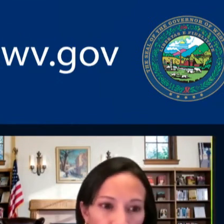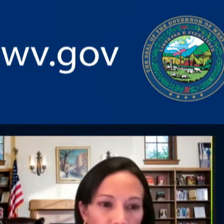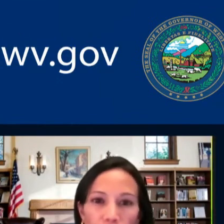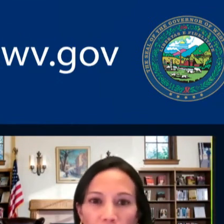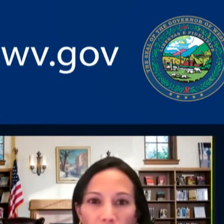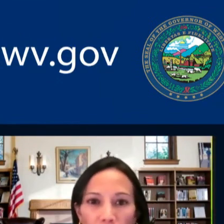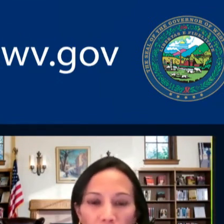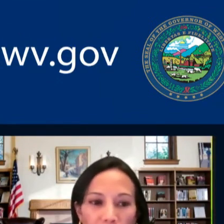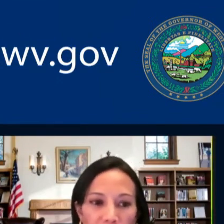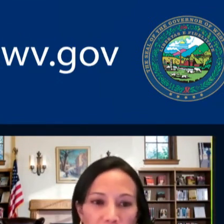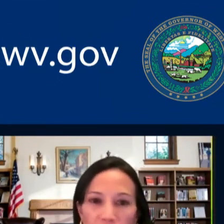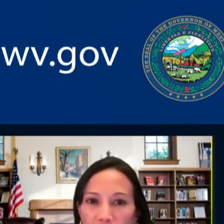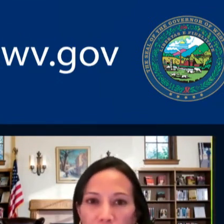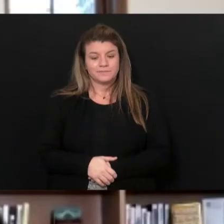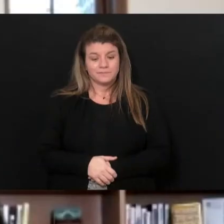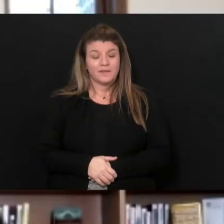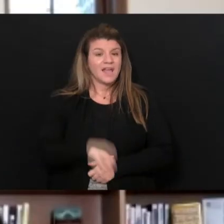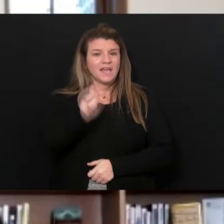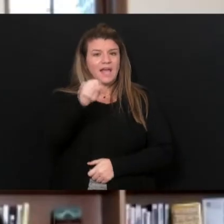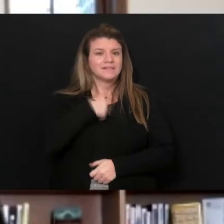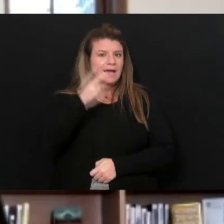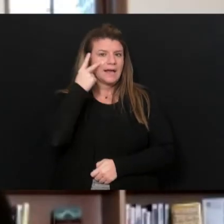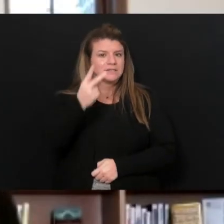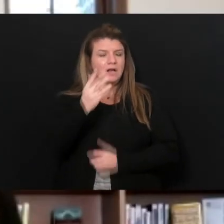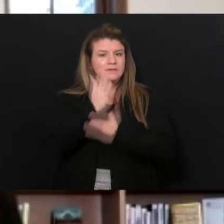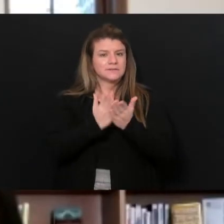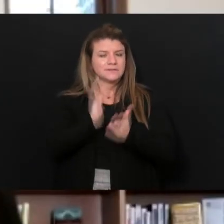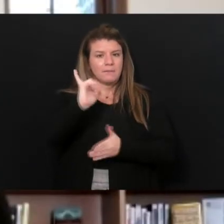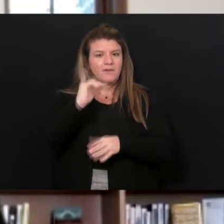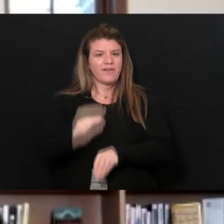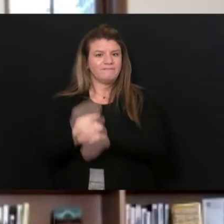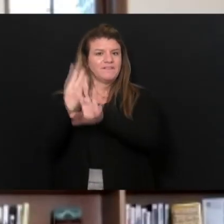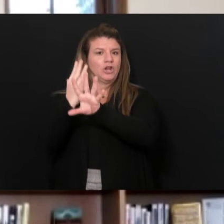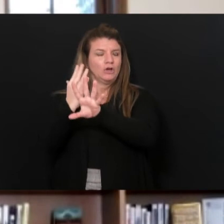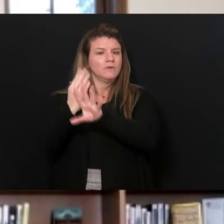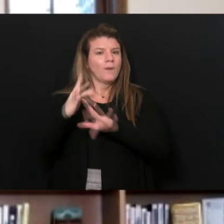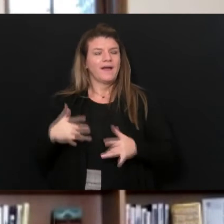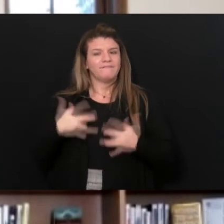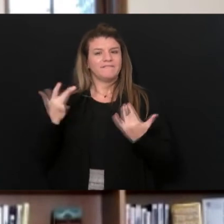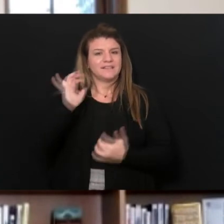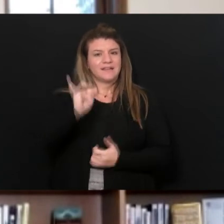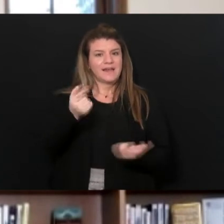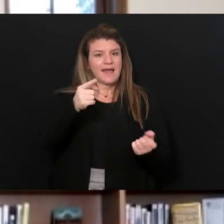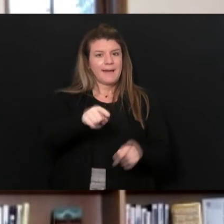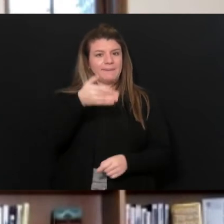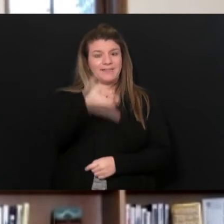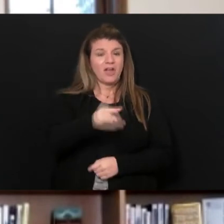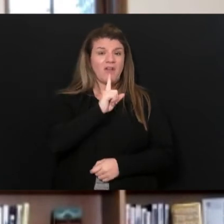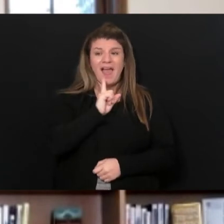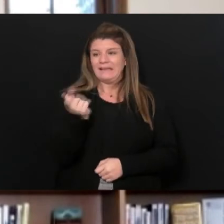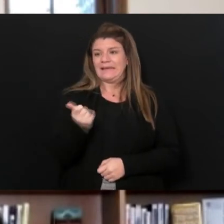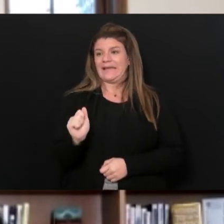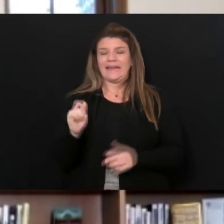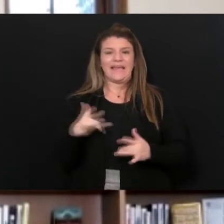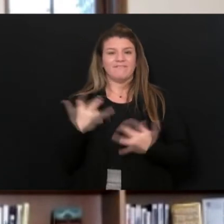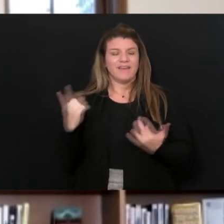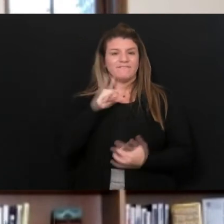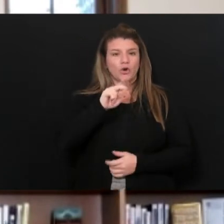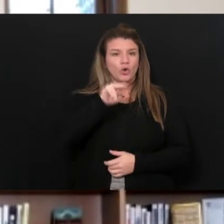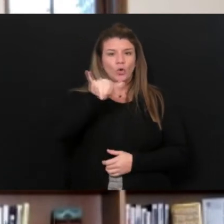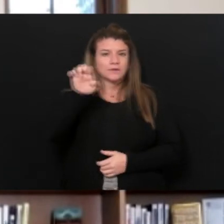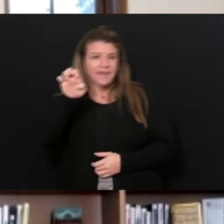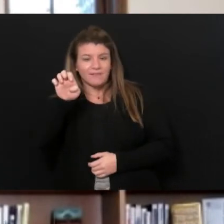Sure, Dave. I did see some footage online of the events at the Greenbrier, and like any events, over New Year's Eve, we